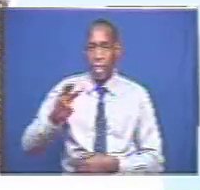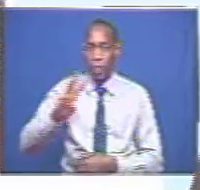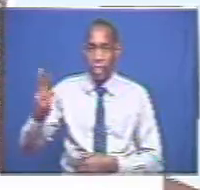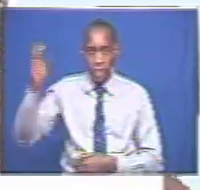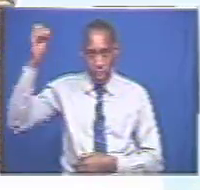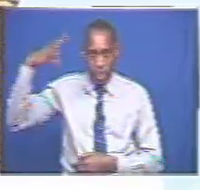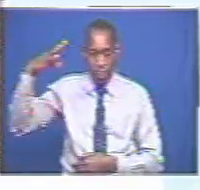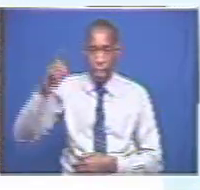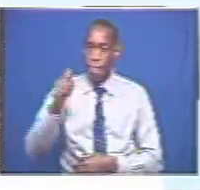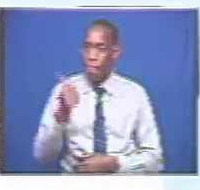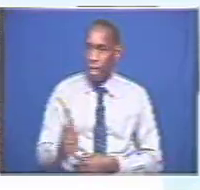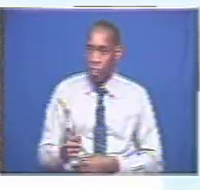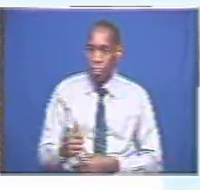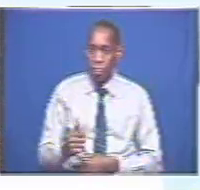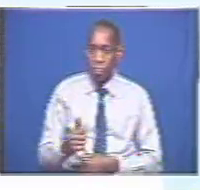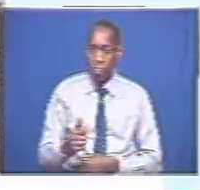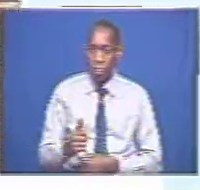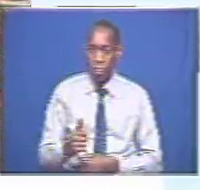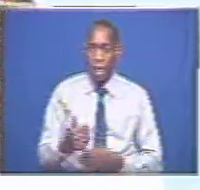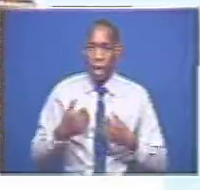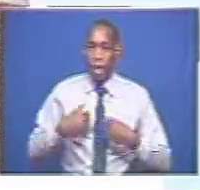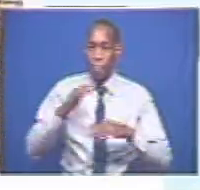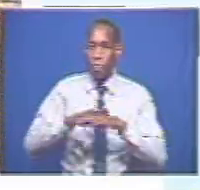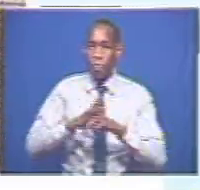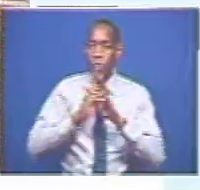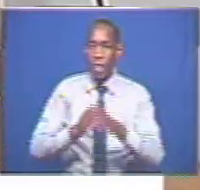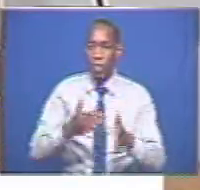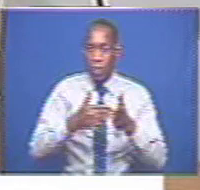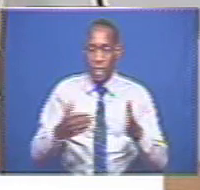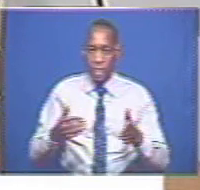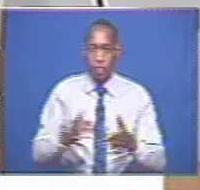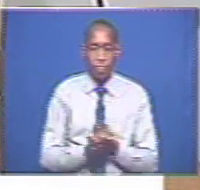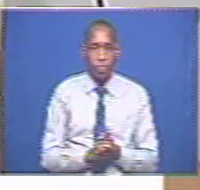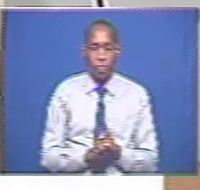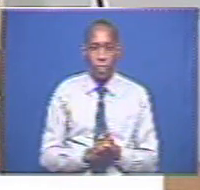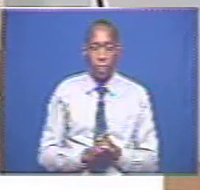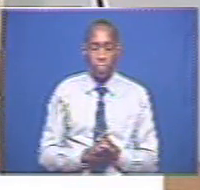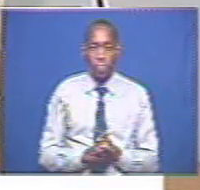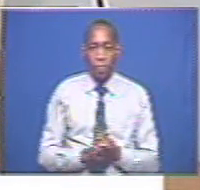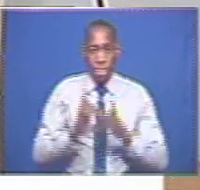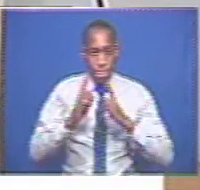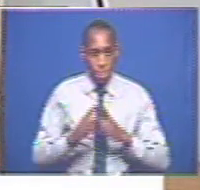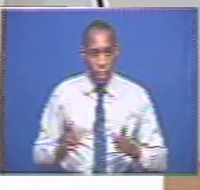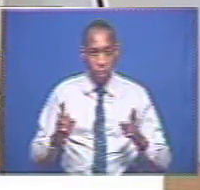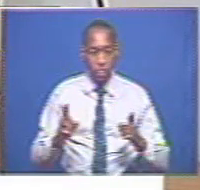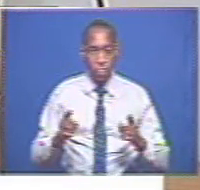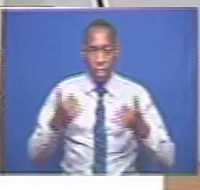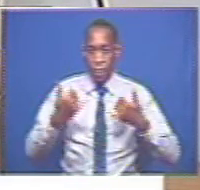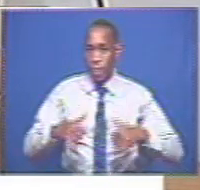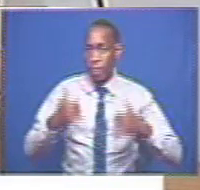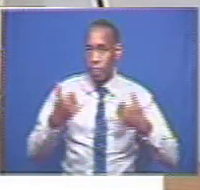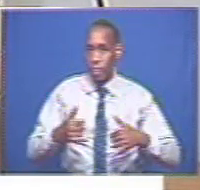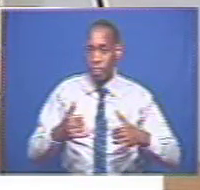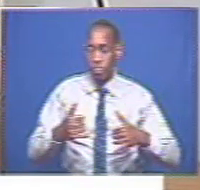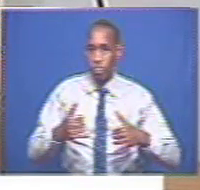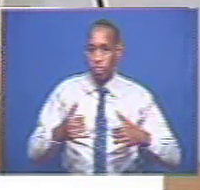Yeah. We have a good record against them. No, this is not about Western Stima, it's about Gor Mahia. Yeah. Yeah, but playing, I can't